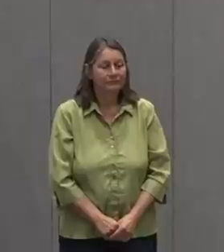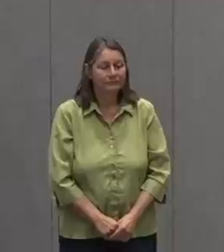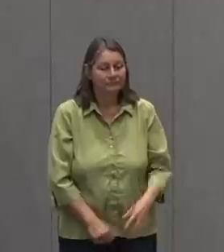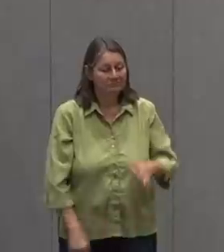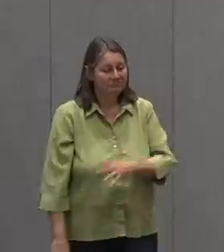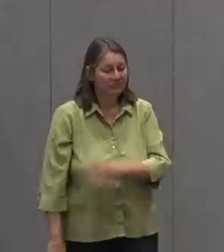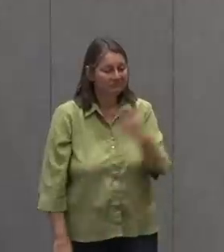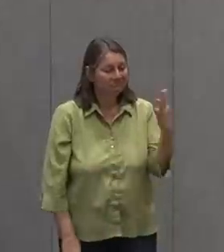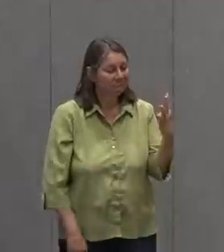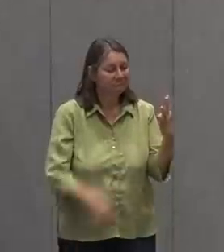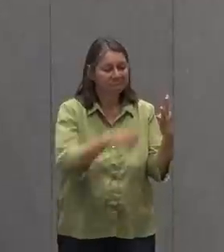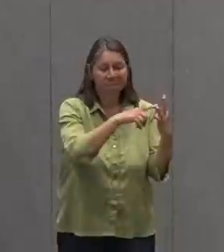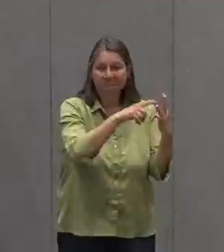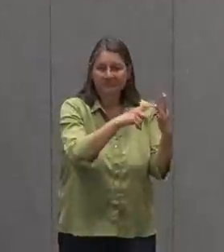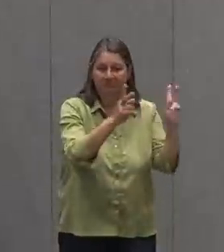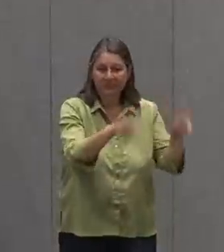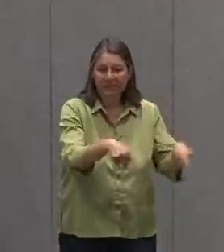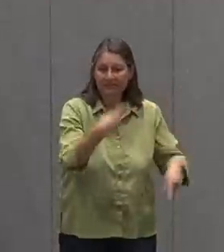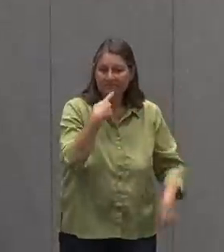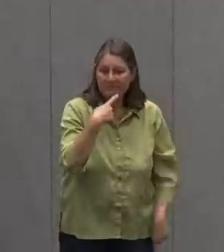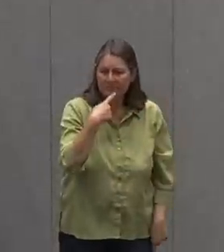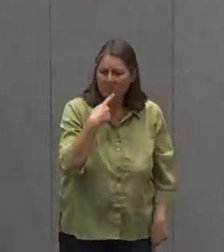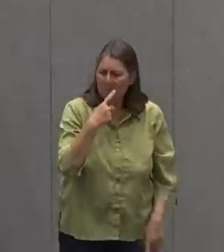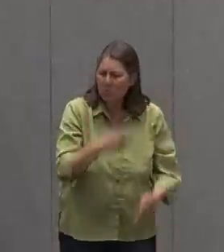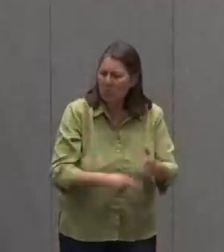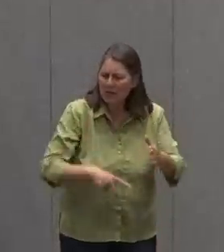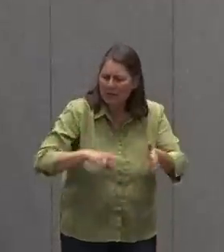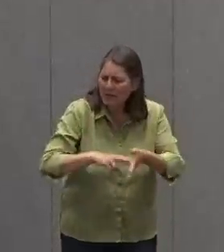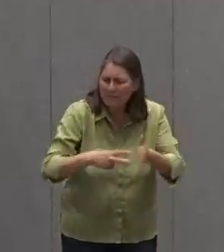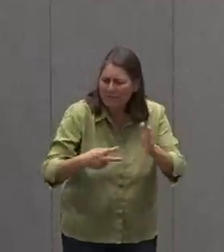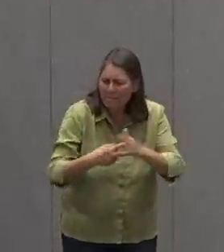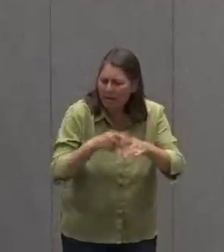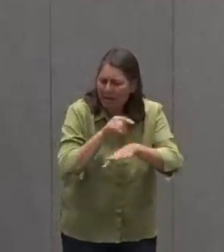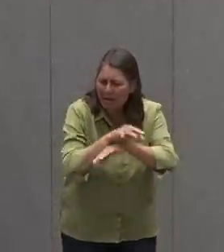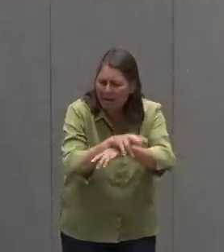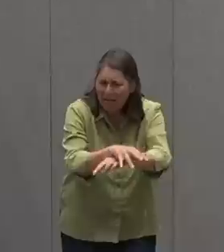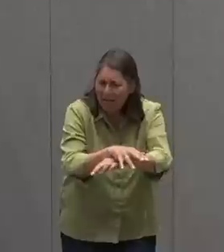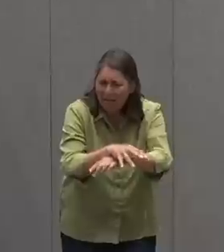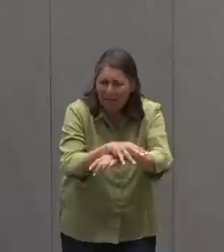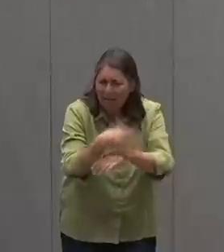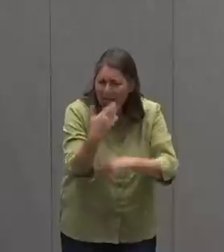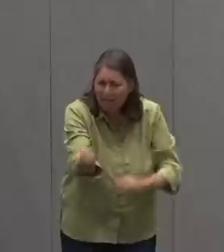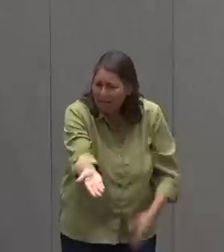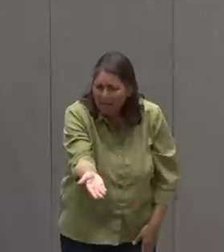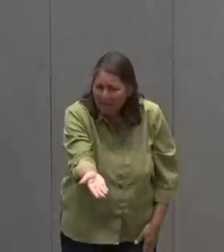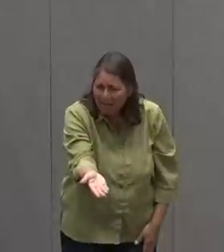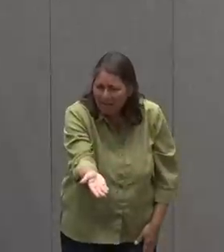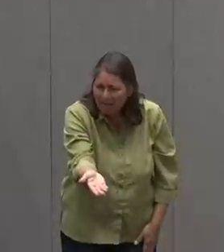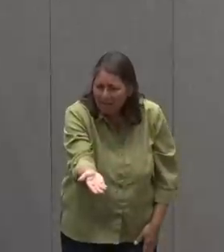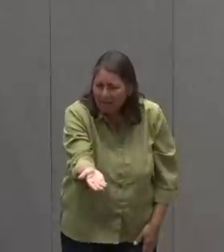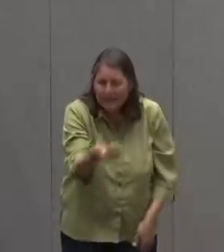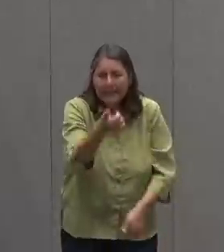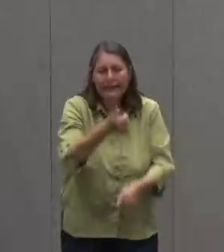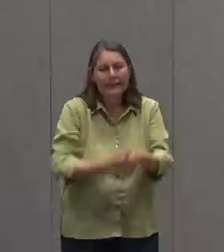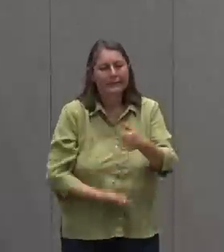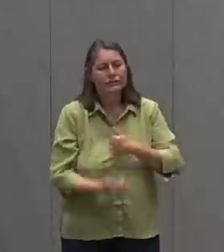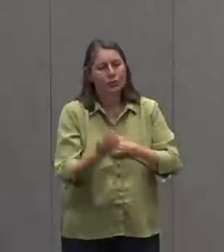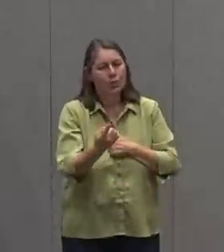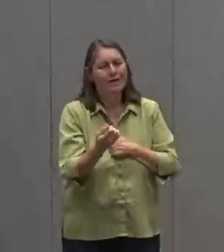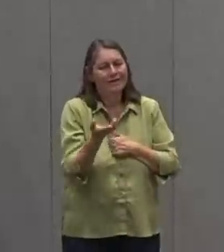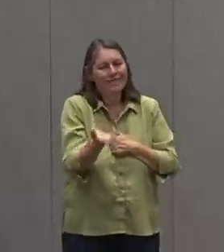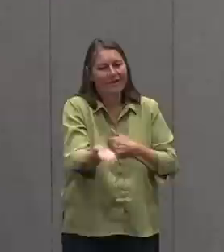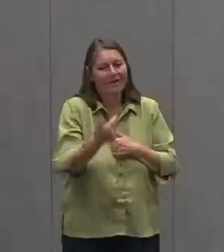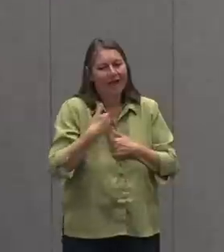Witness three said, what do you mean the tarantulas aren't there? Each one was there because I counted